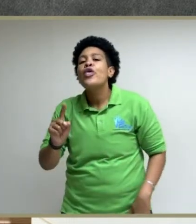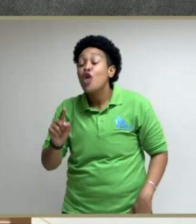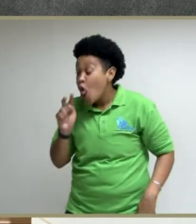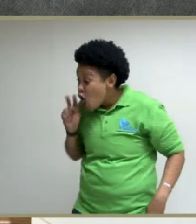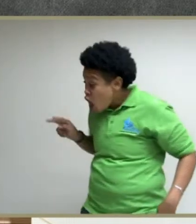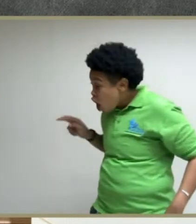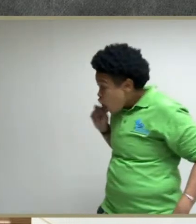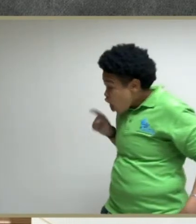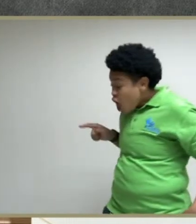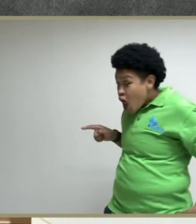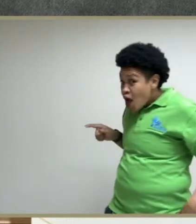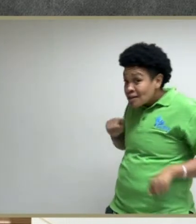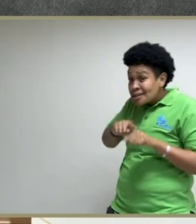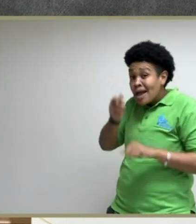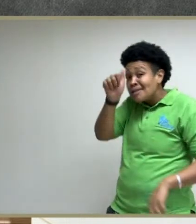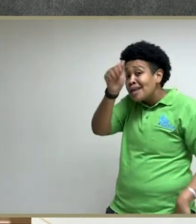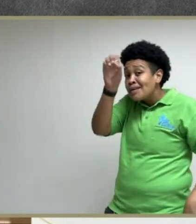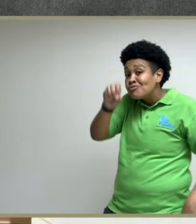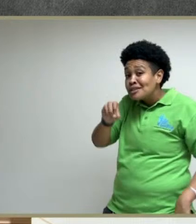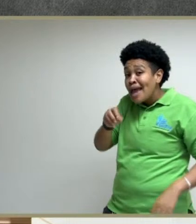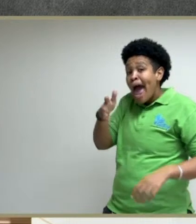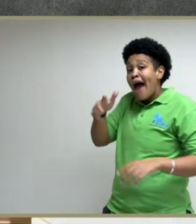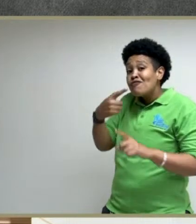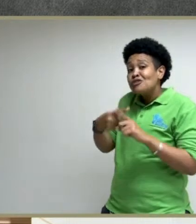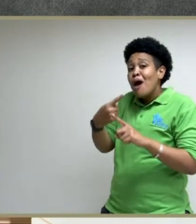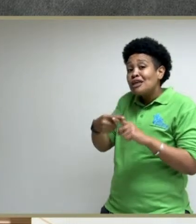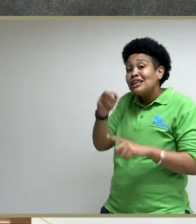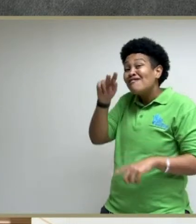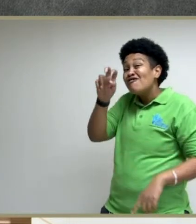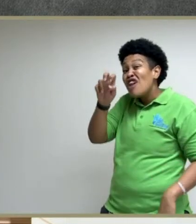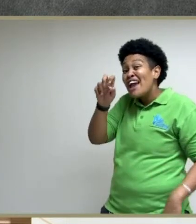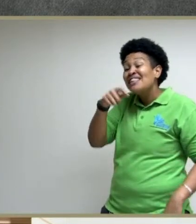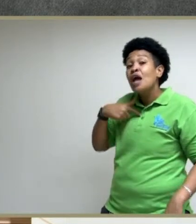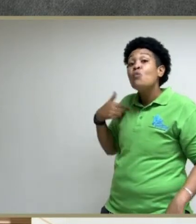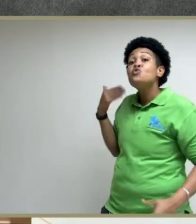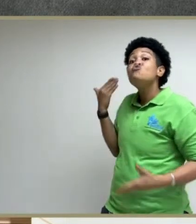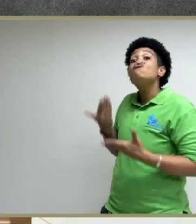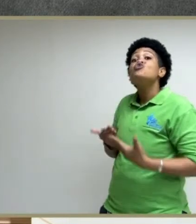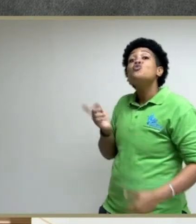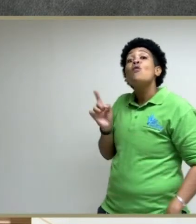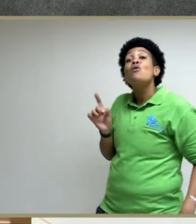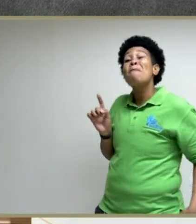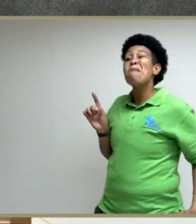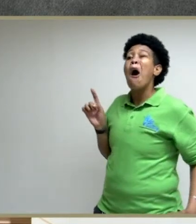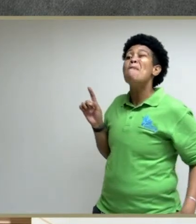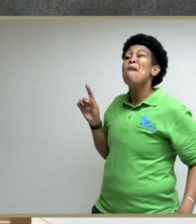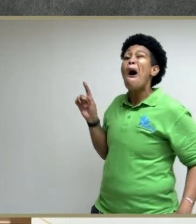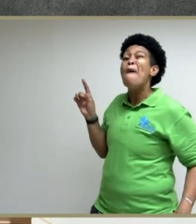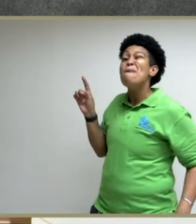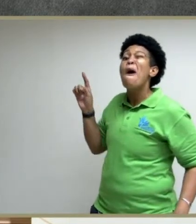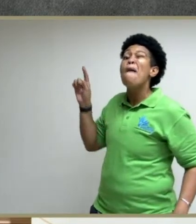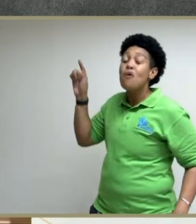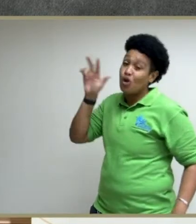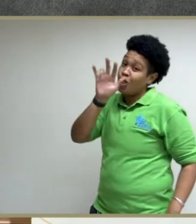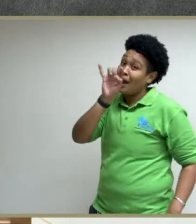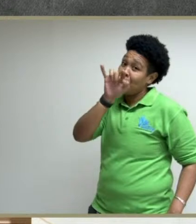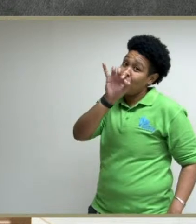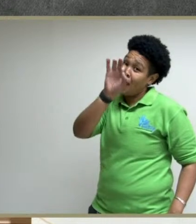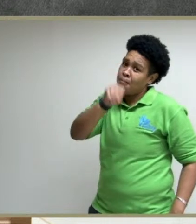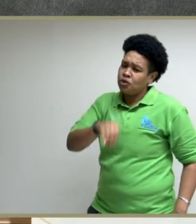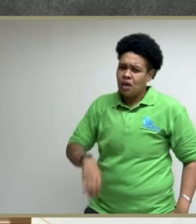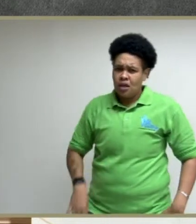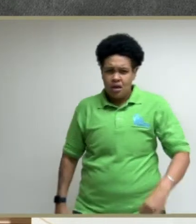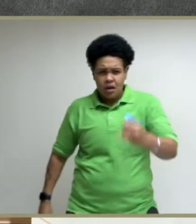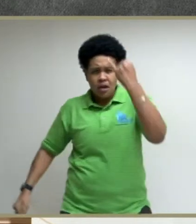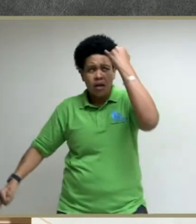at 10% on average positivity rate, and we ended up at 38.9%. Now, can you imagine if we